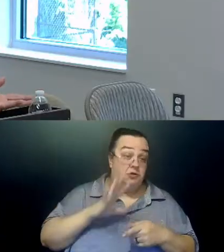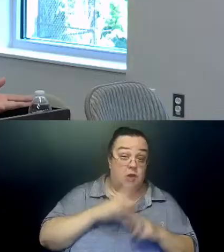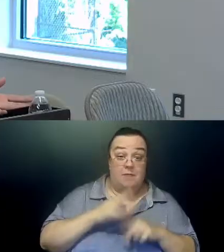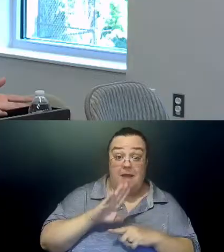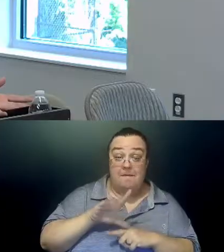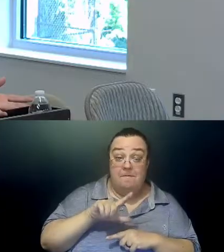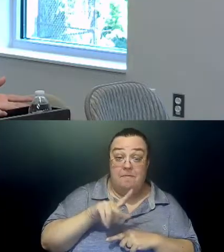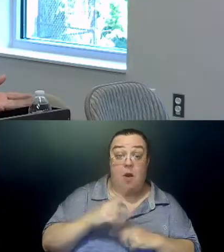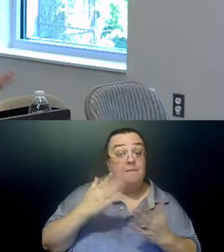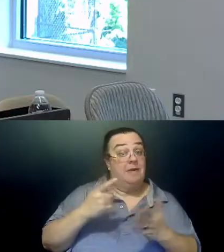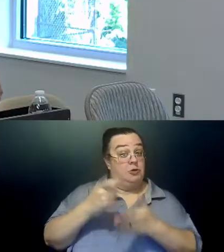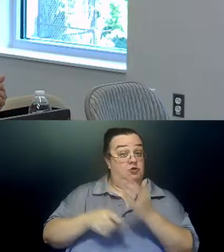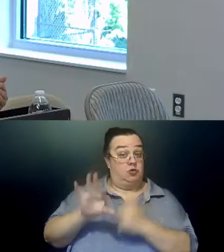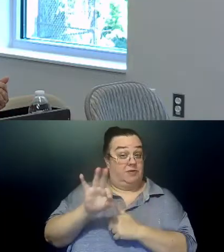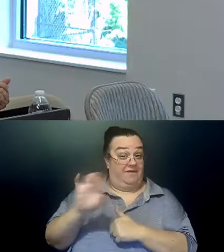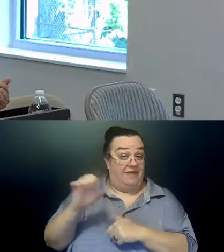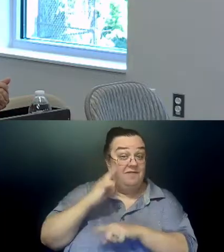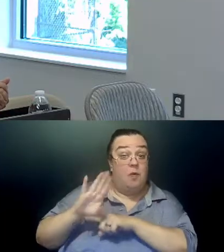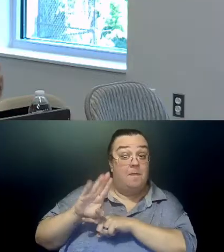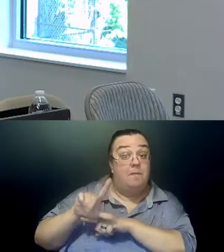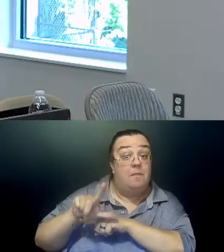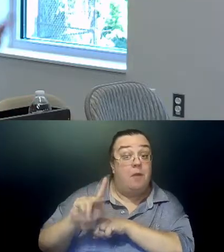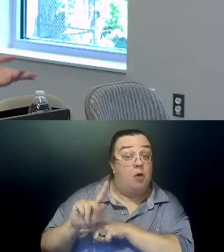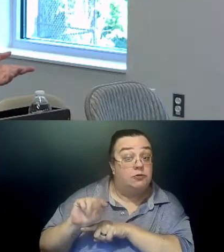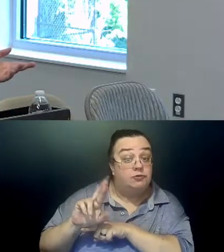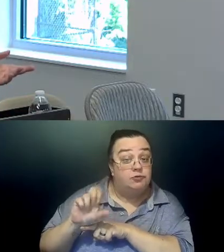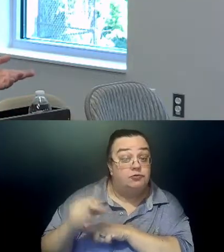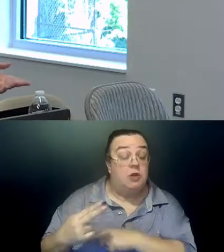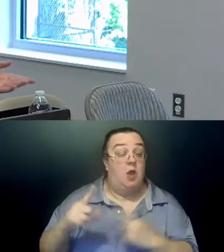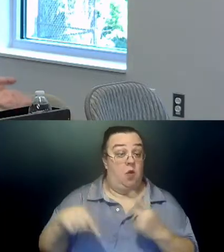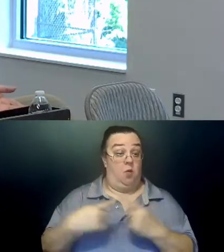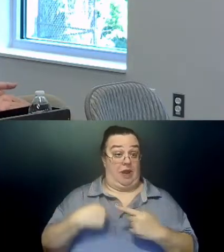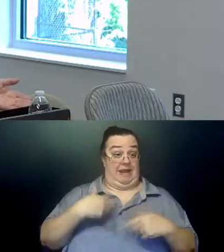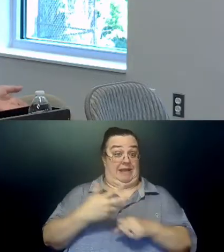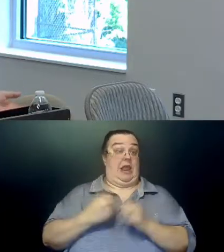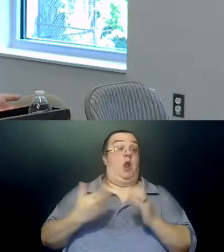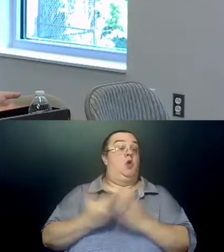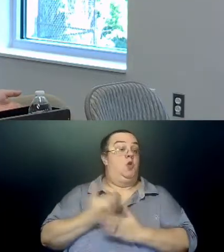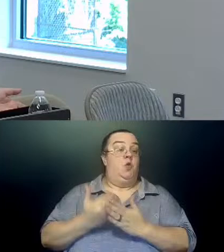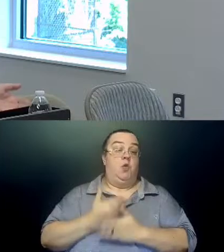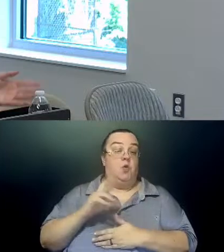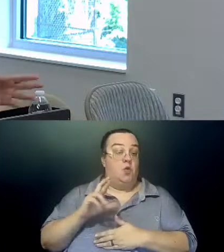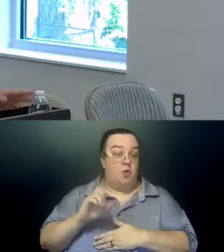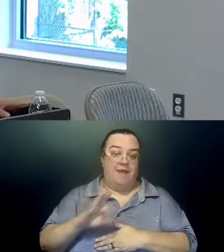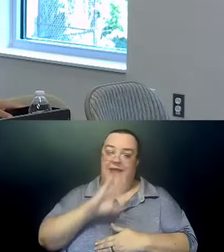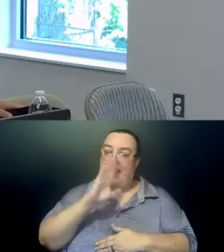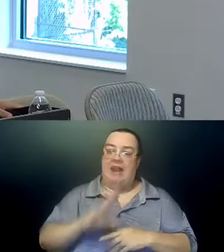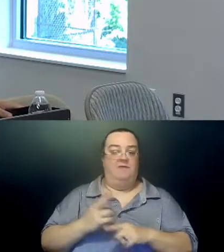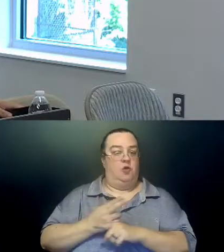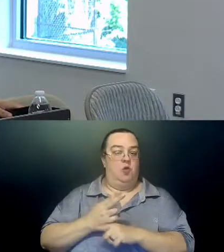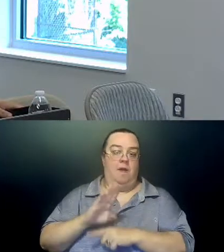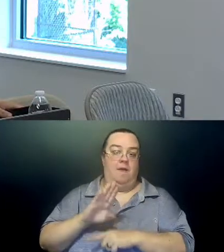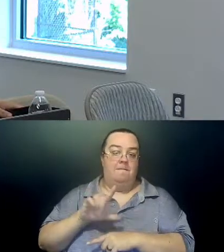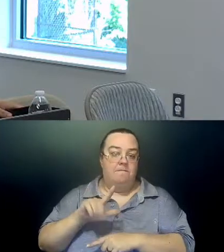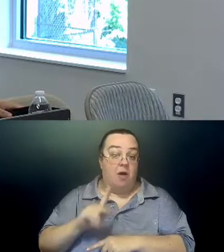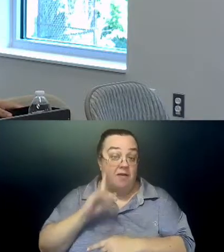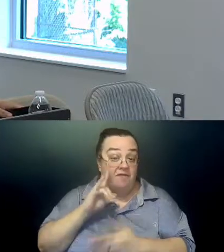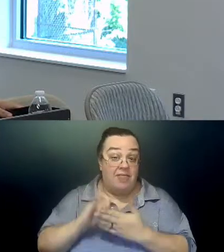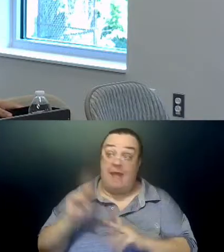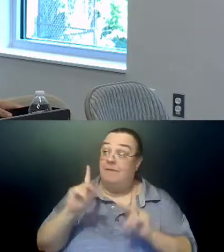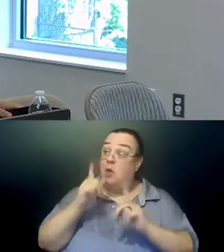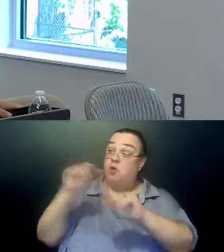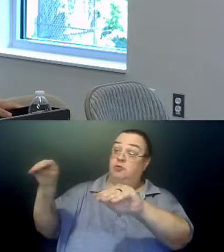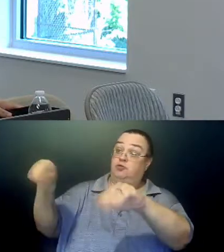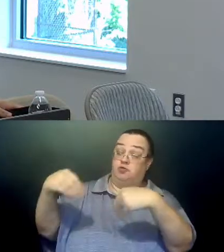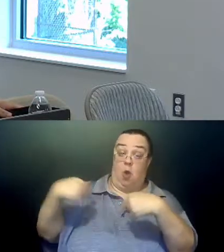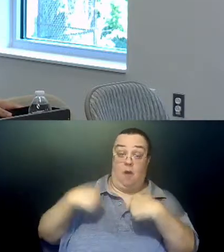charge a fee for bulk. When I get a new refrigerator, I never use bulk for that. The people who sold me the refrigerator